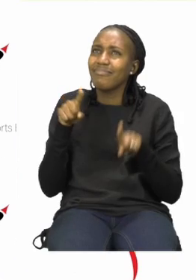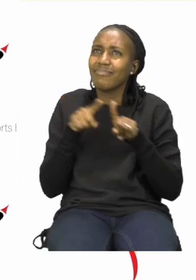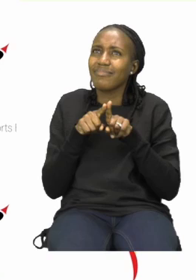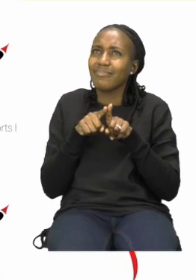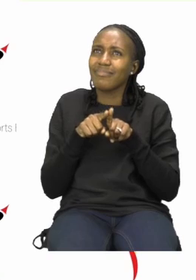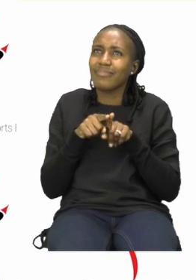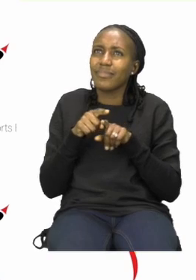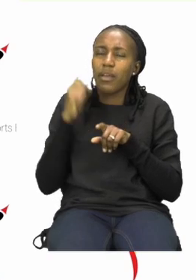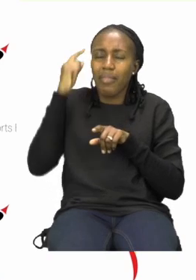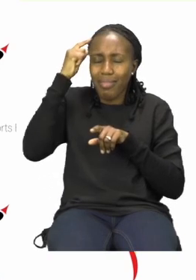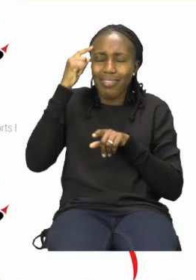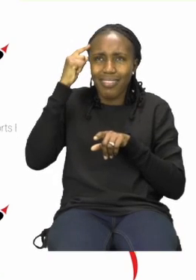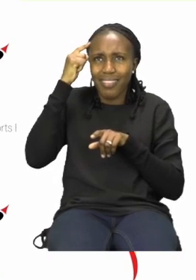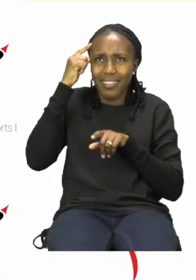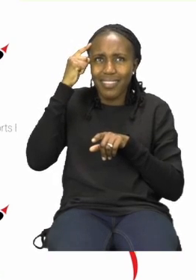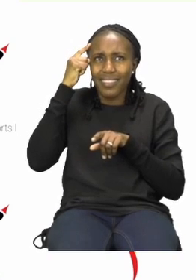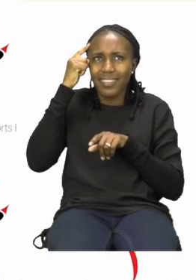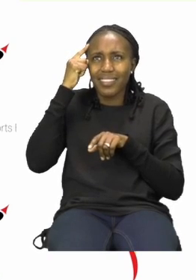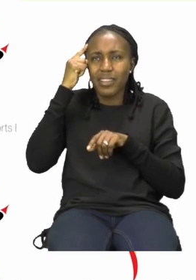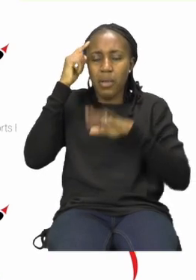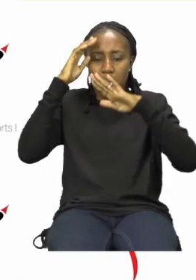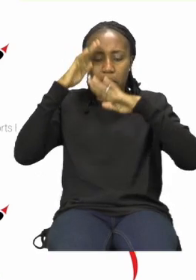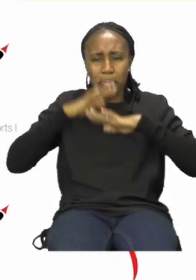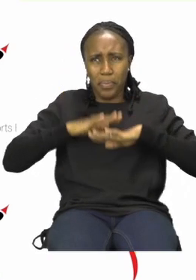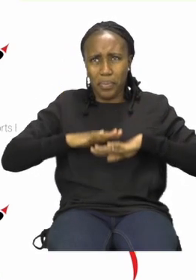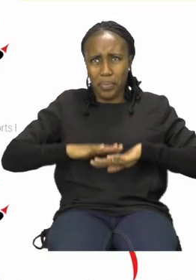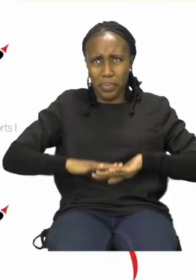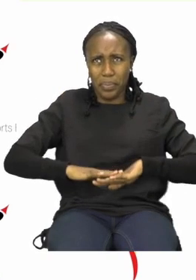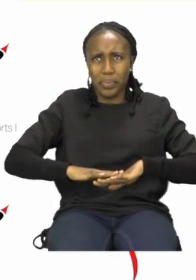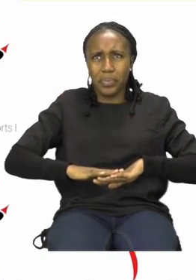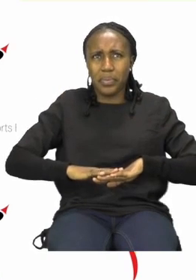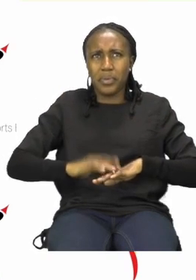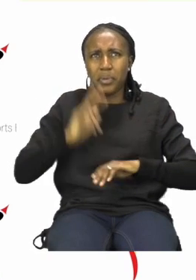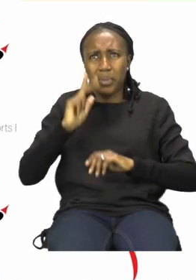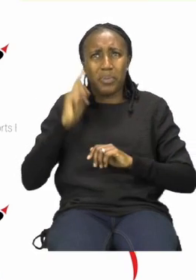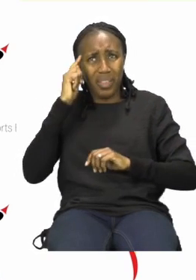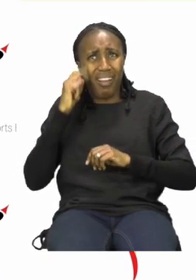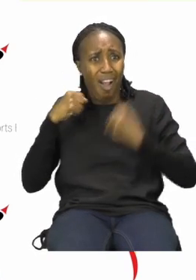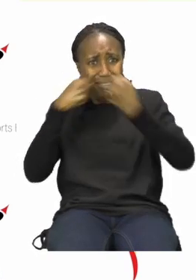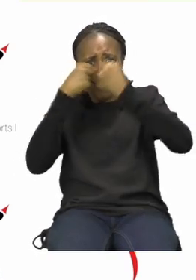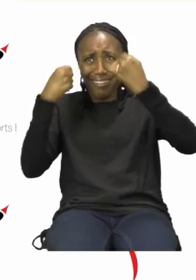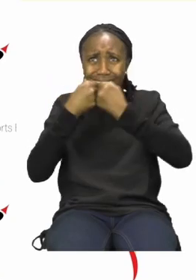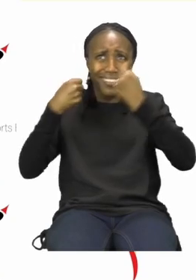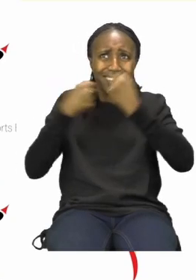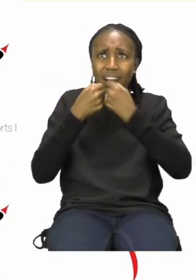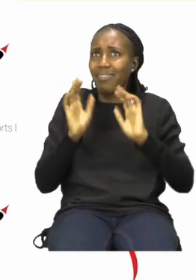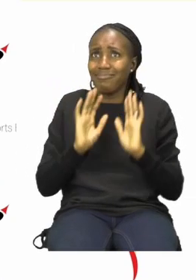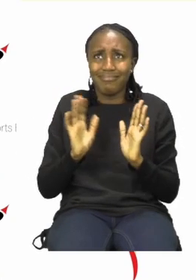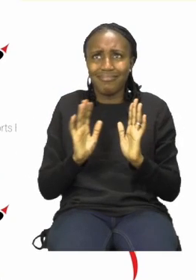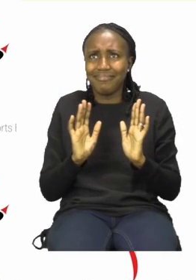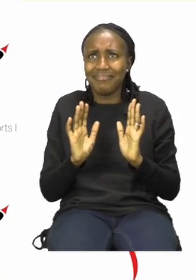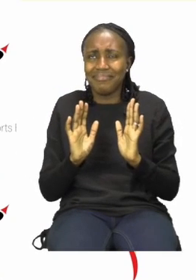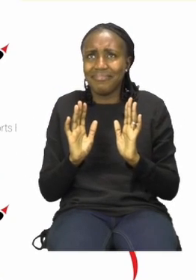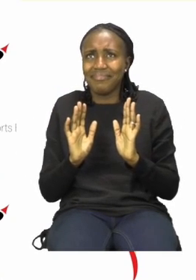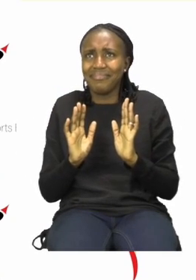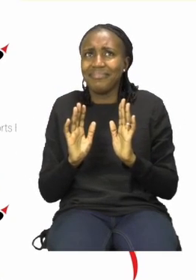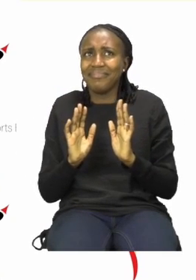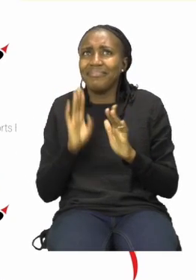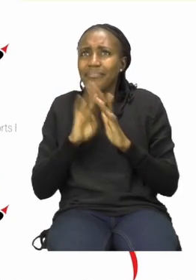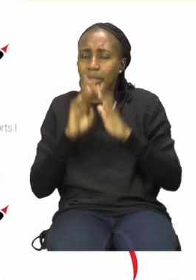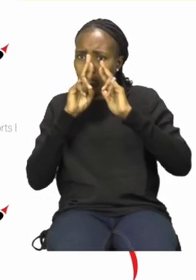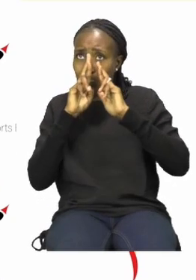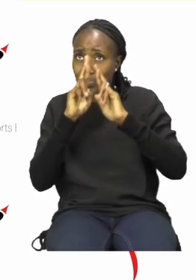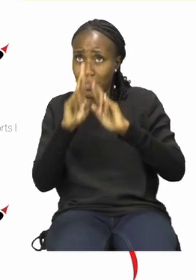than a full contact sport, and people think, oh, they're hitting each other with sticks all the time. This is about the